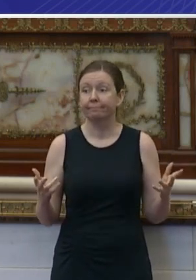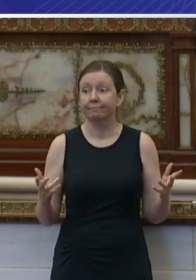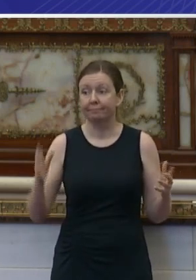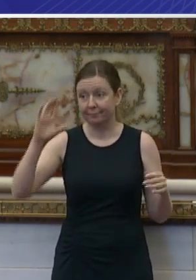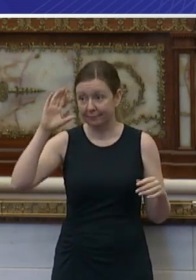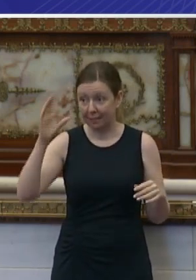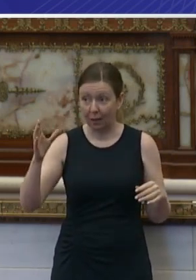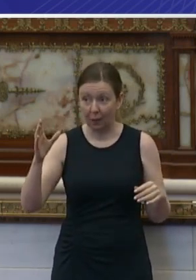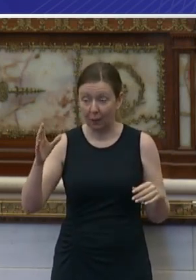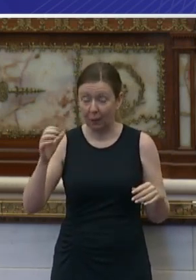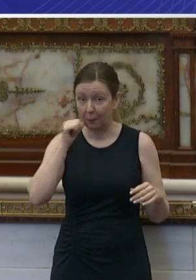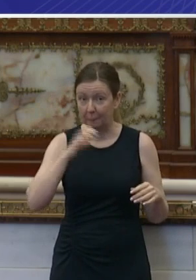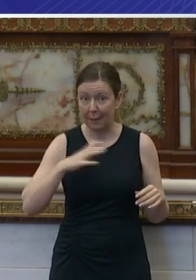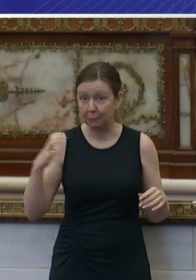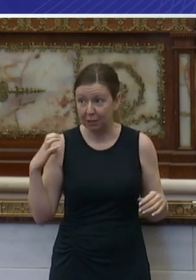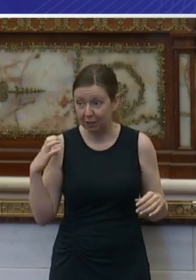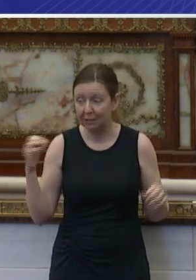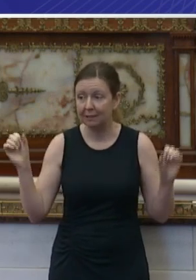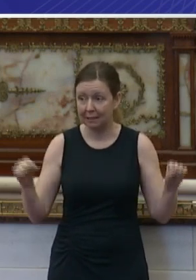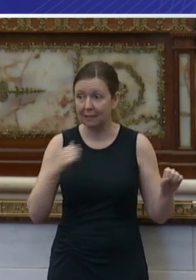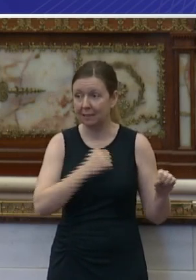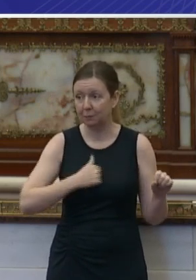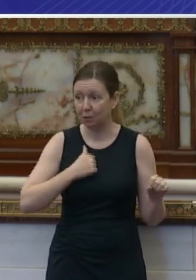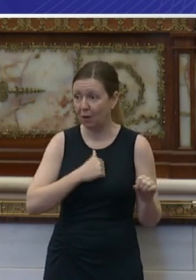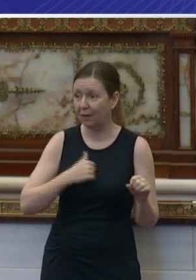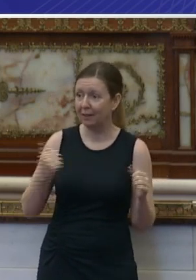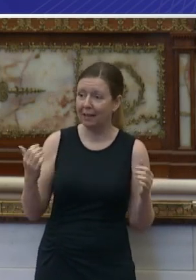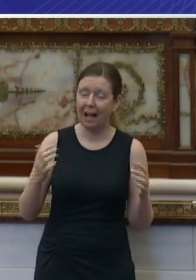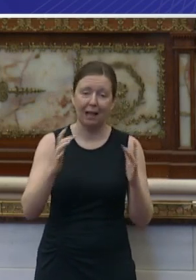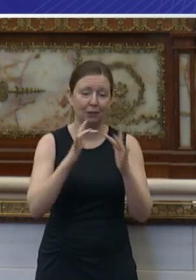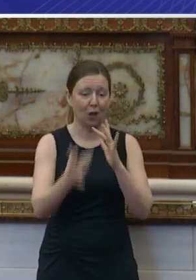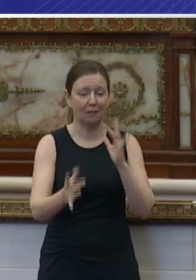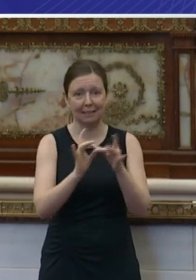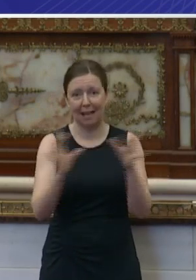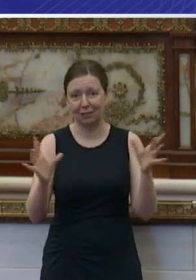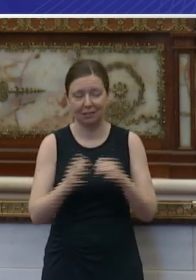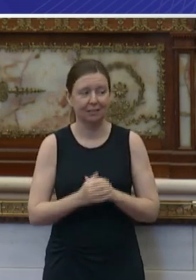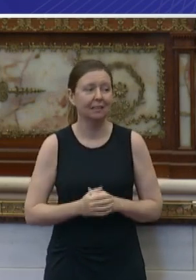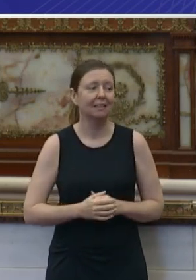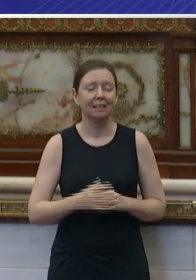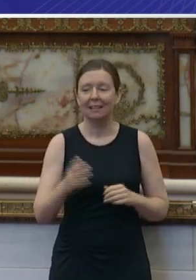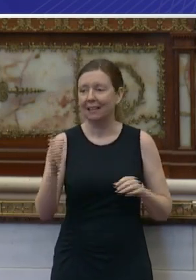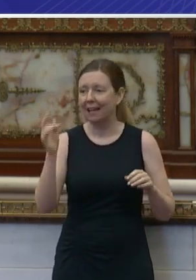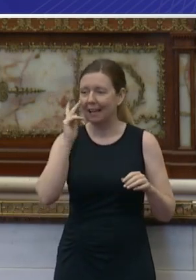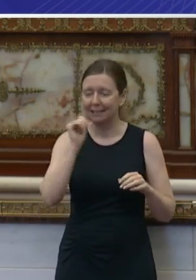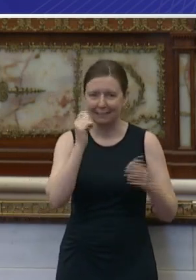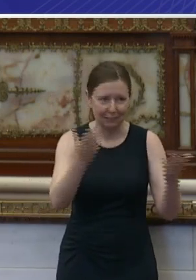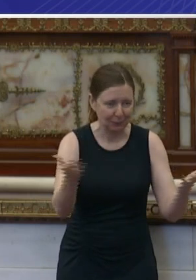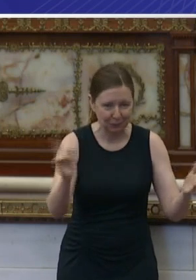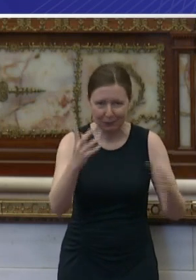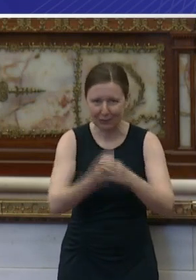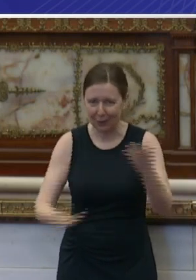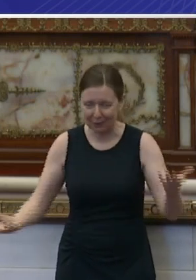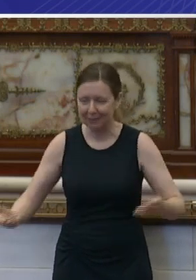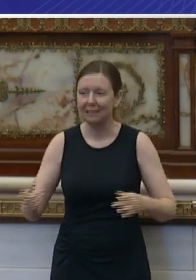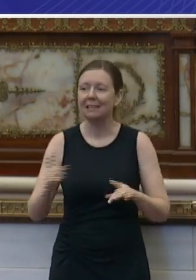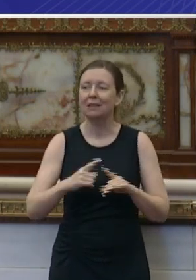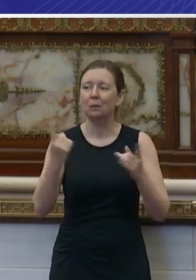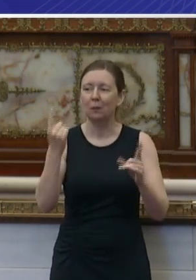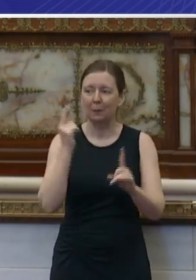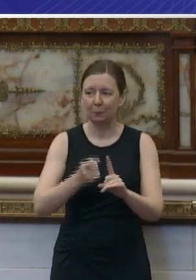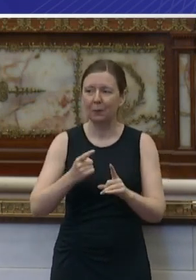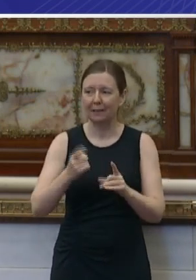Hello? Yes, Madam Chair? Yes, I'm sorry. I lost connection on my own. Okay, yeah, I didn't see you. I was like, wait, where is she? Just one